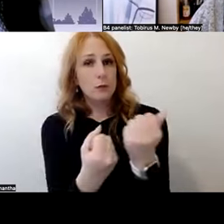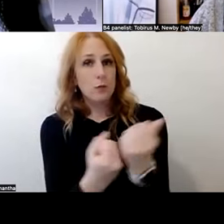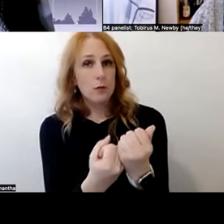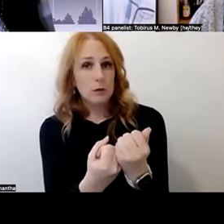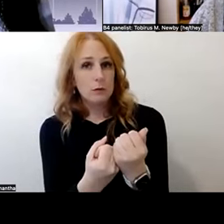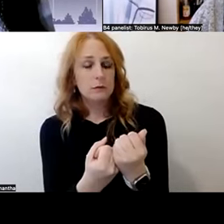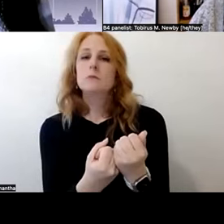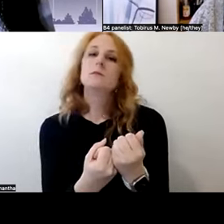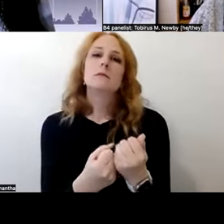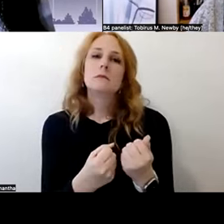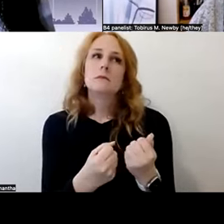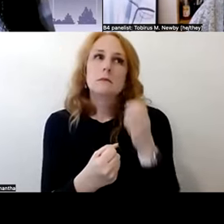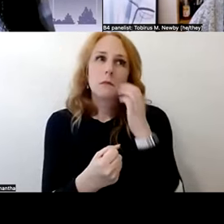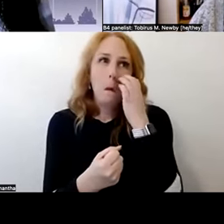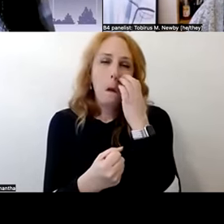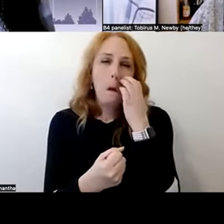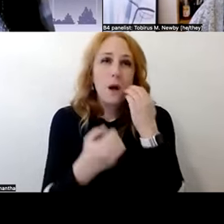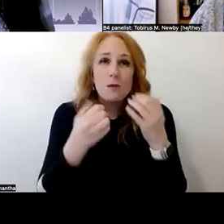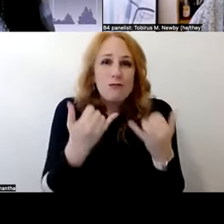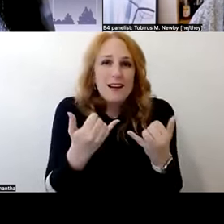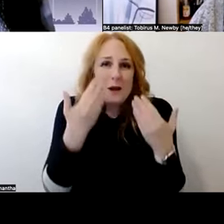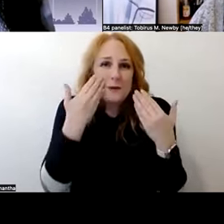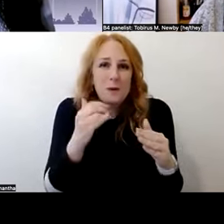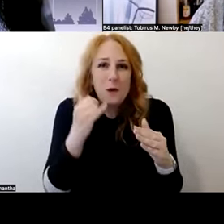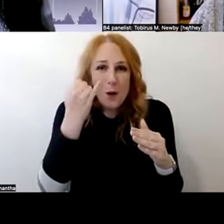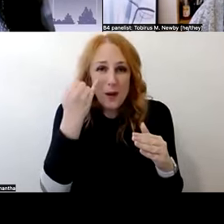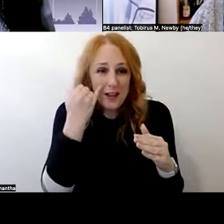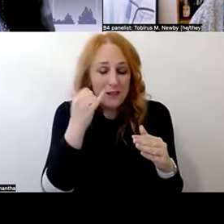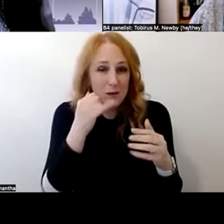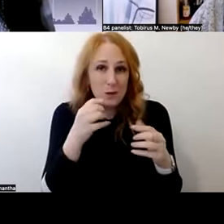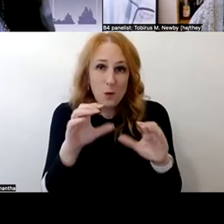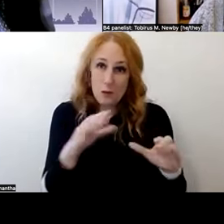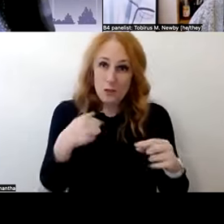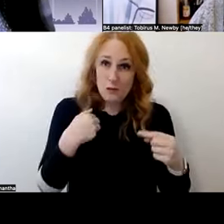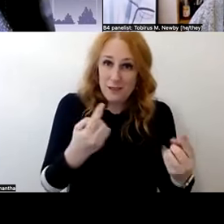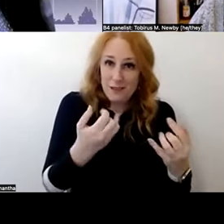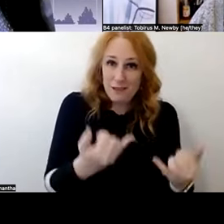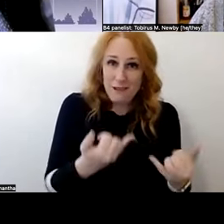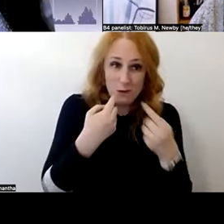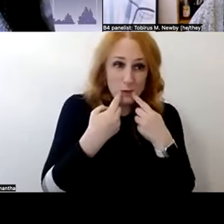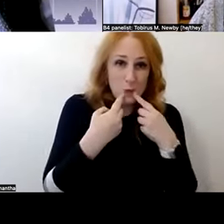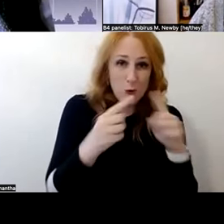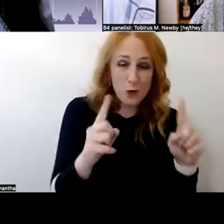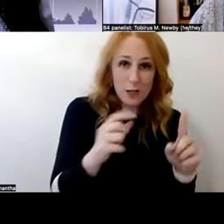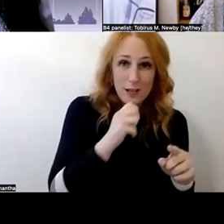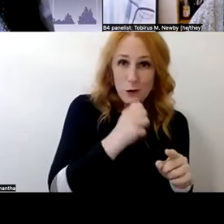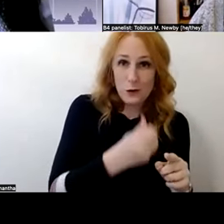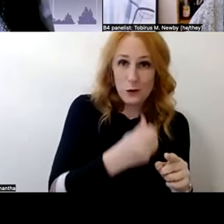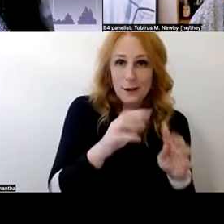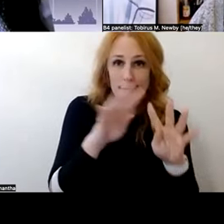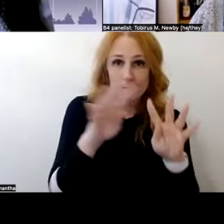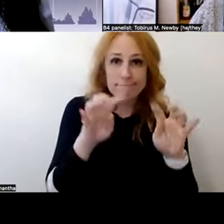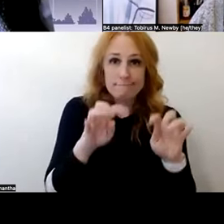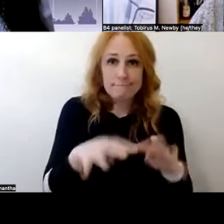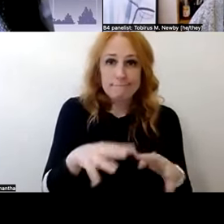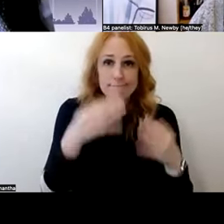direction, if what we're trying is working or if we need to try different things. And that will require resourcing. You know, that's, I'm almost sort of a PhD student here,